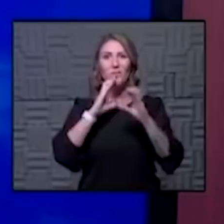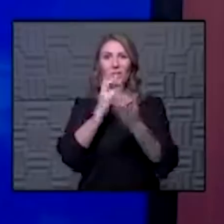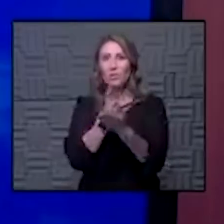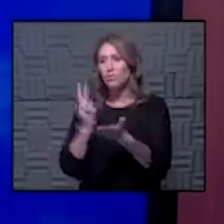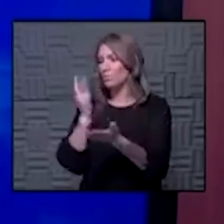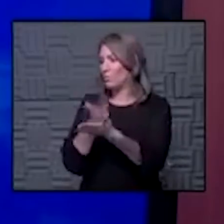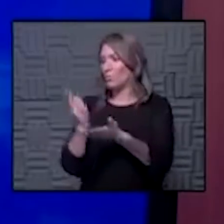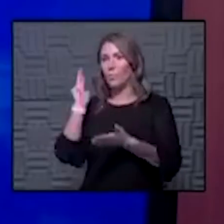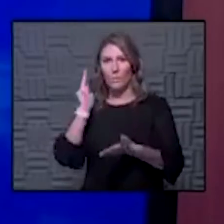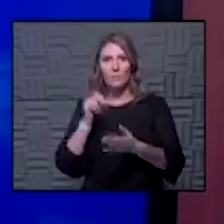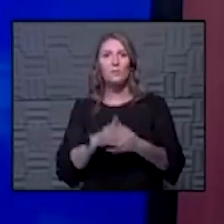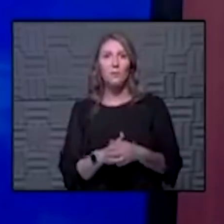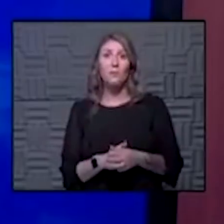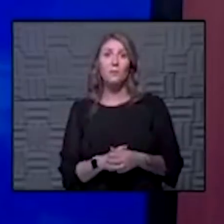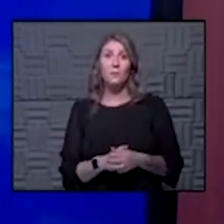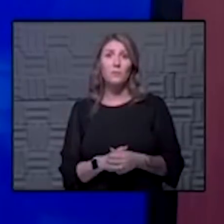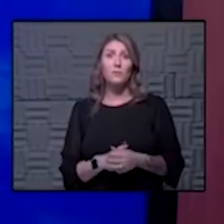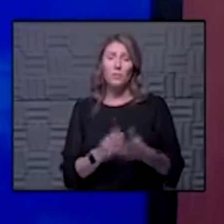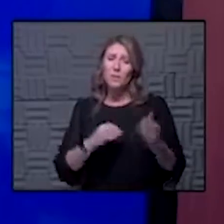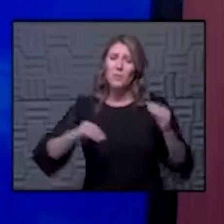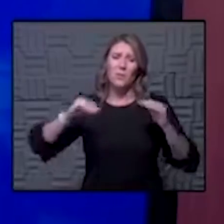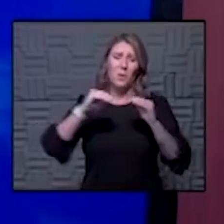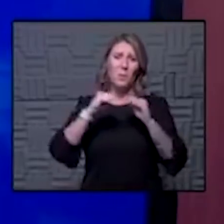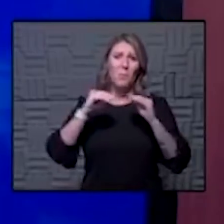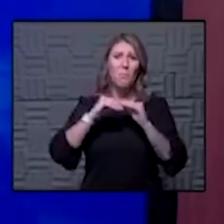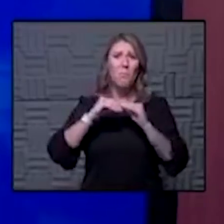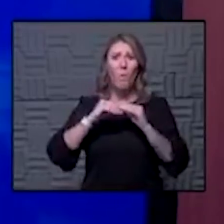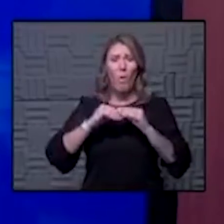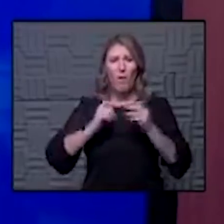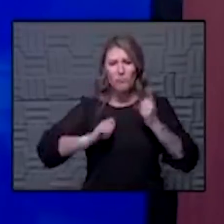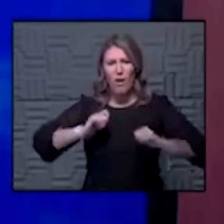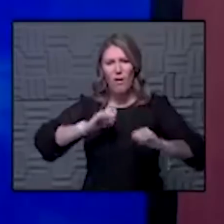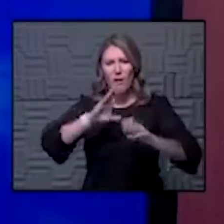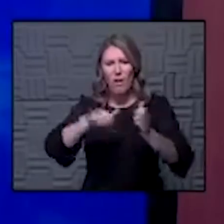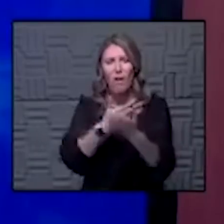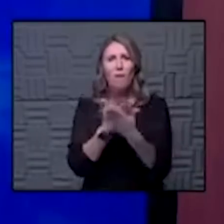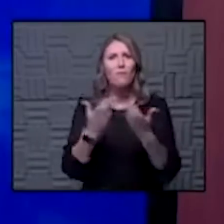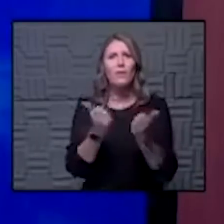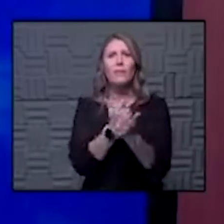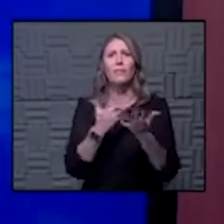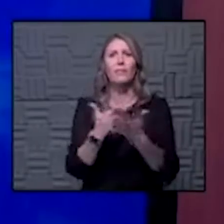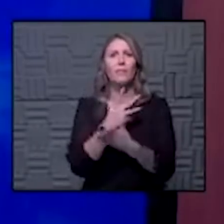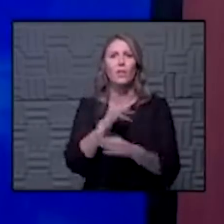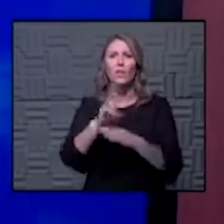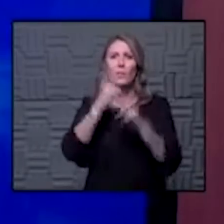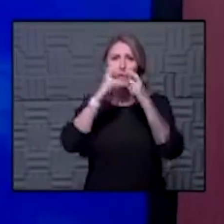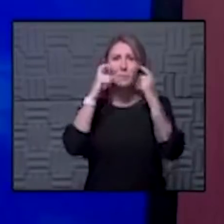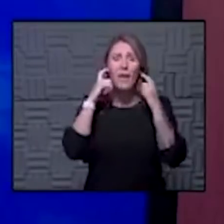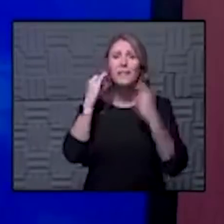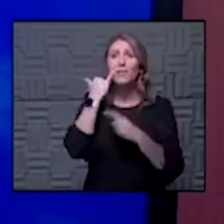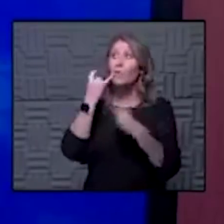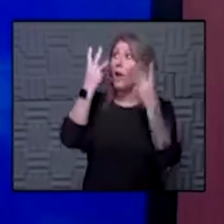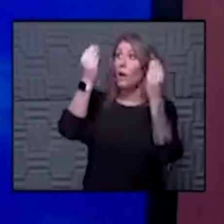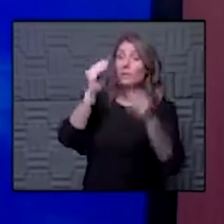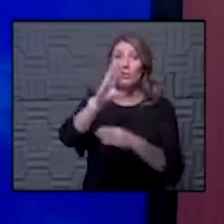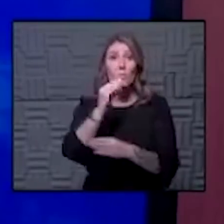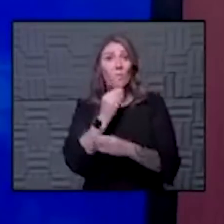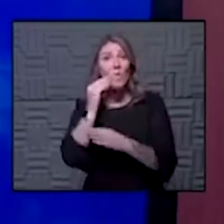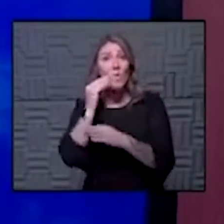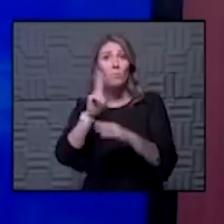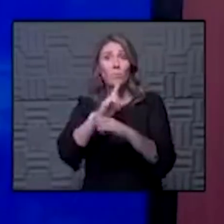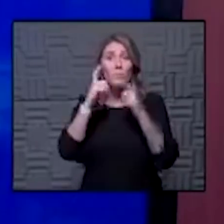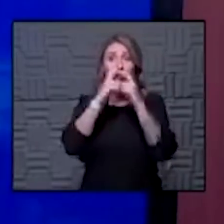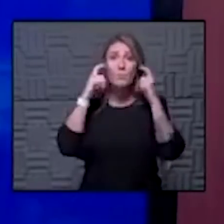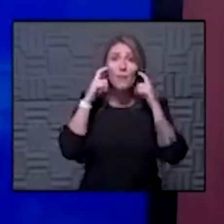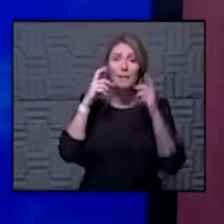ago. And so be more aggressive with all of those things. Always wear your mask. If you are outside of your home, wear your mask. If you come into contact